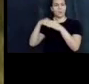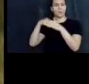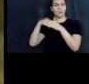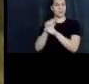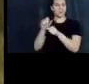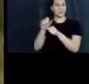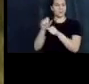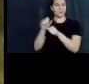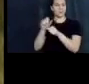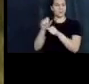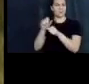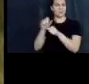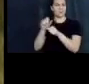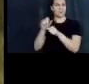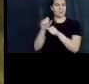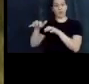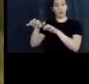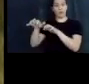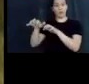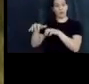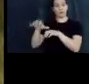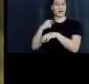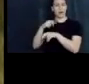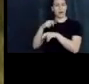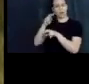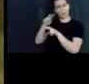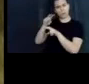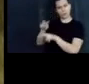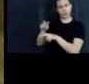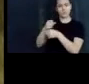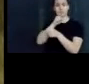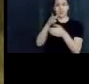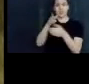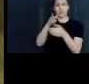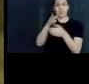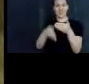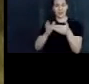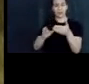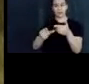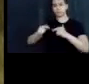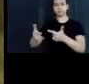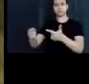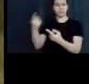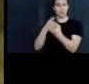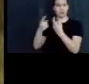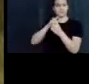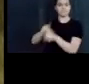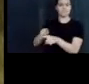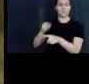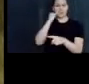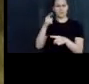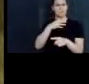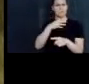chat. We'll make sure we leave time at the end to ask all of your questions. So if you have any, just post them in the chat. We've also